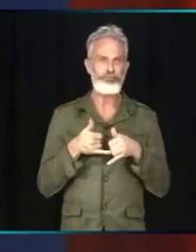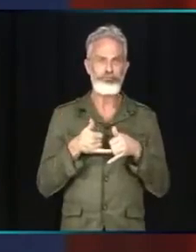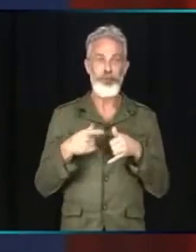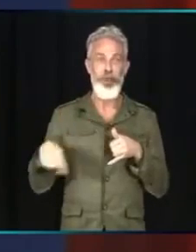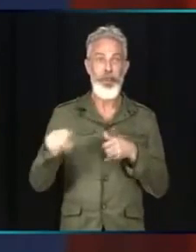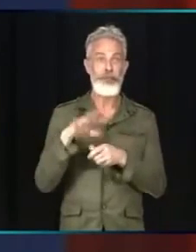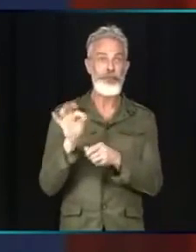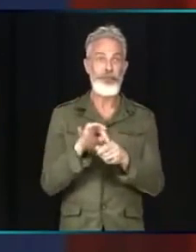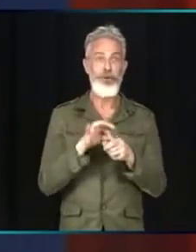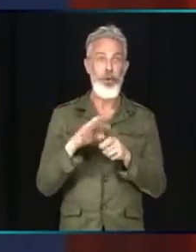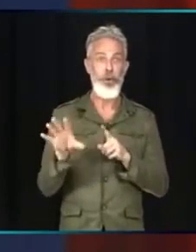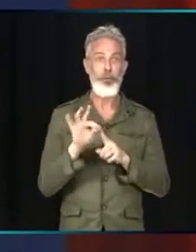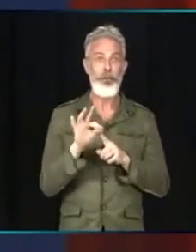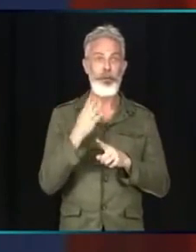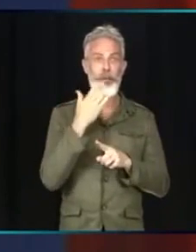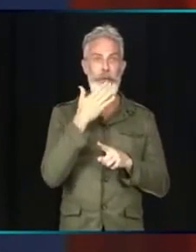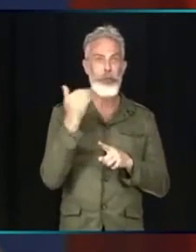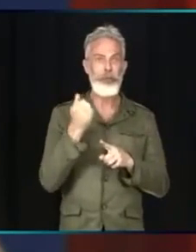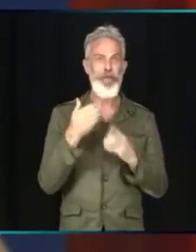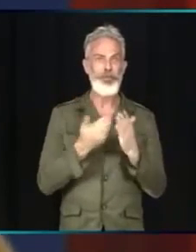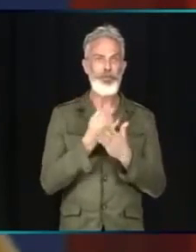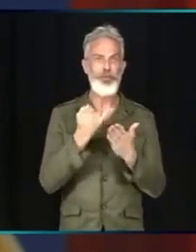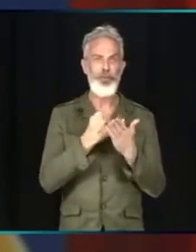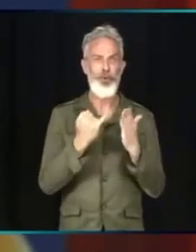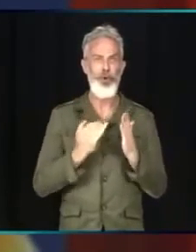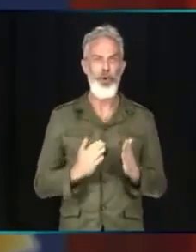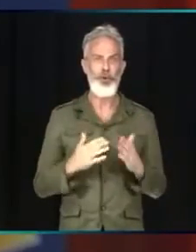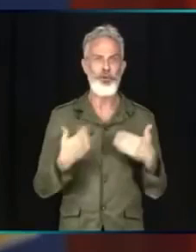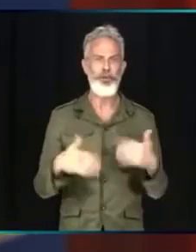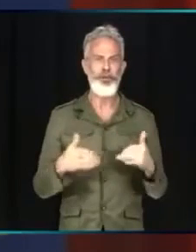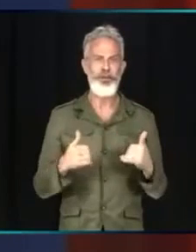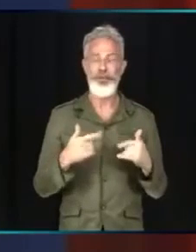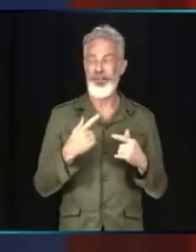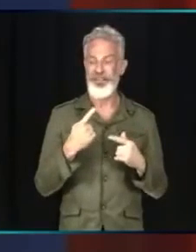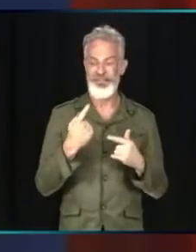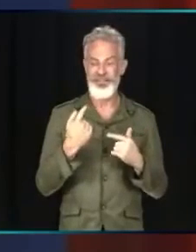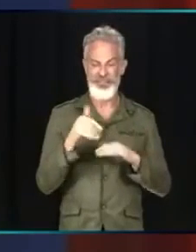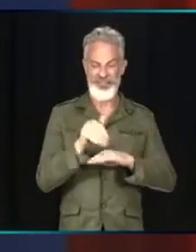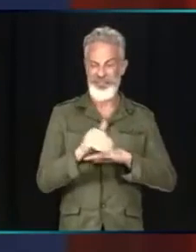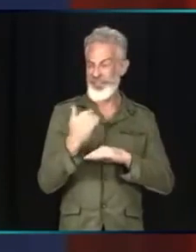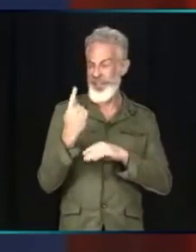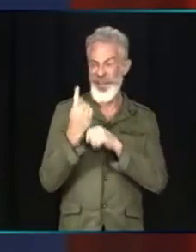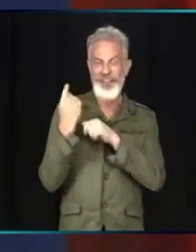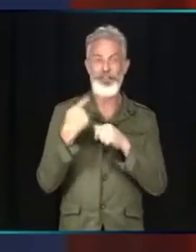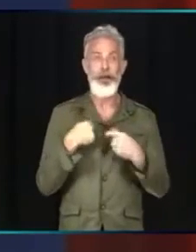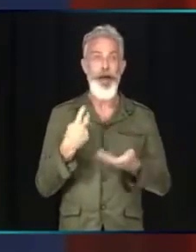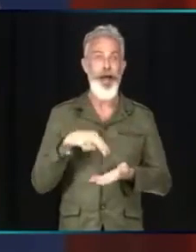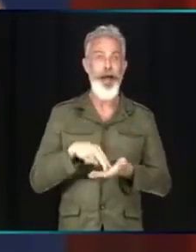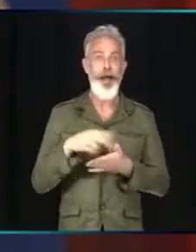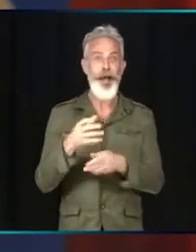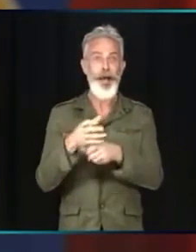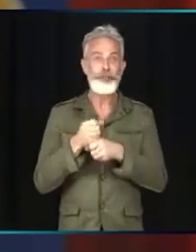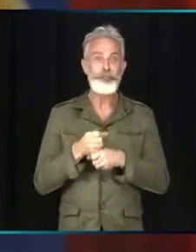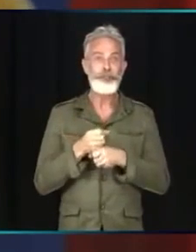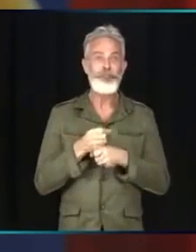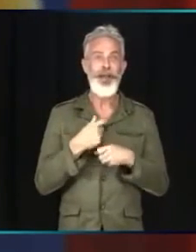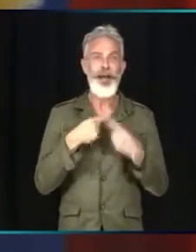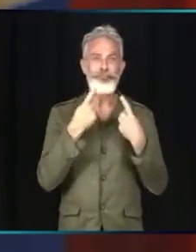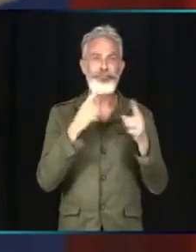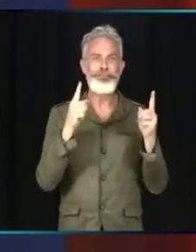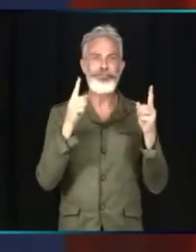think I said that night that it was my biggest dream come true. I remain so grateful, and I am so happy for all the artists,